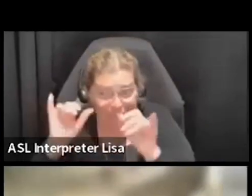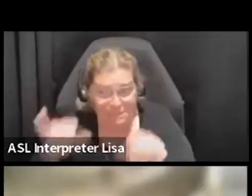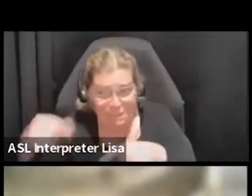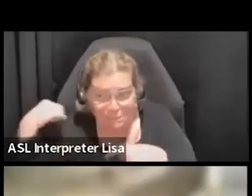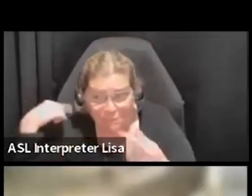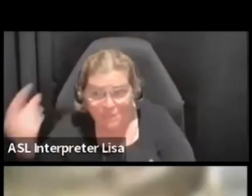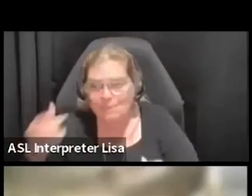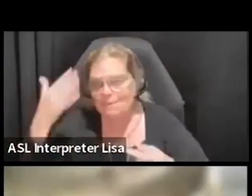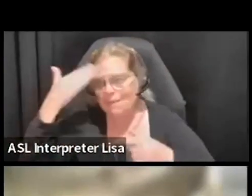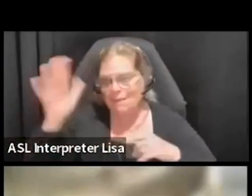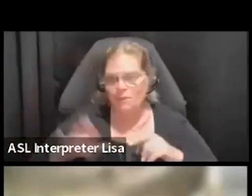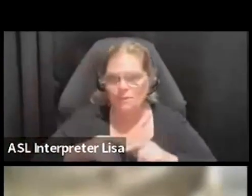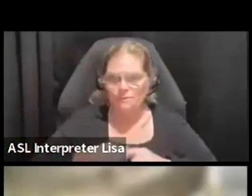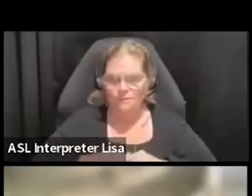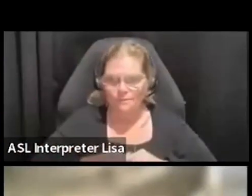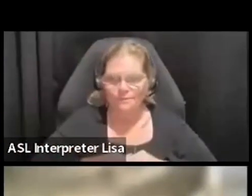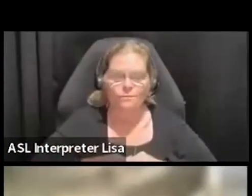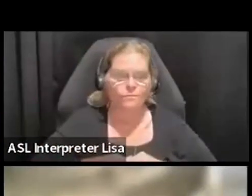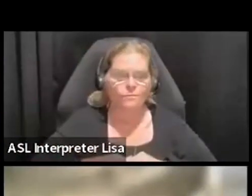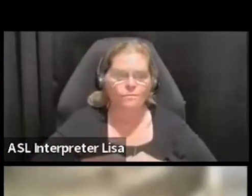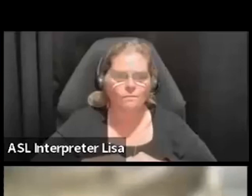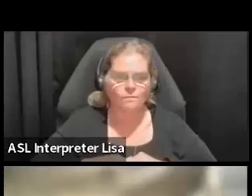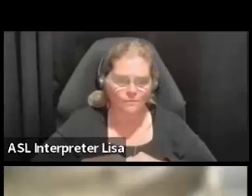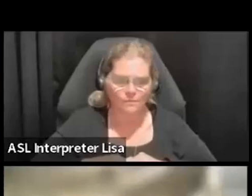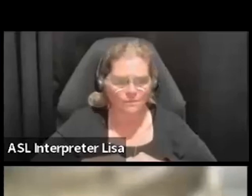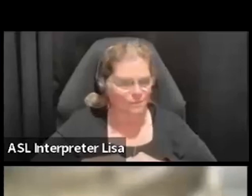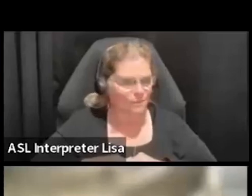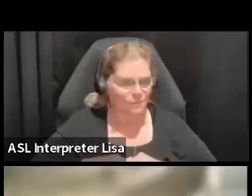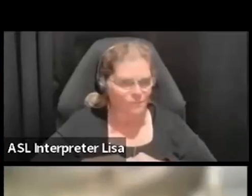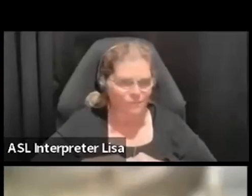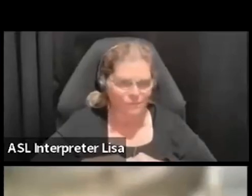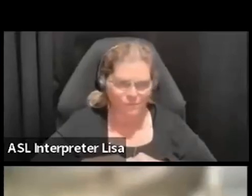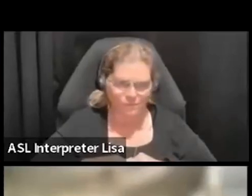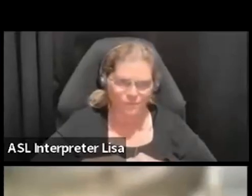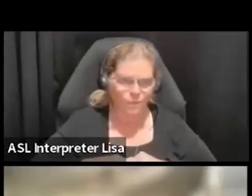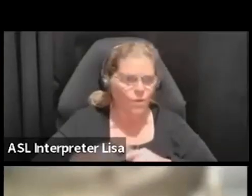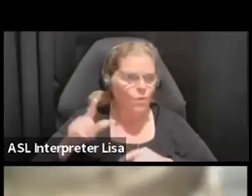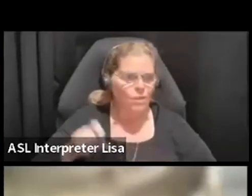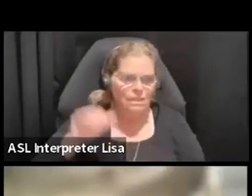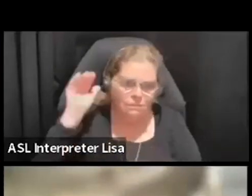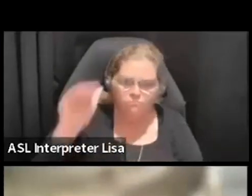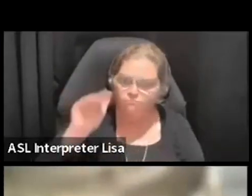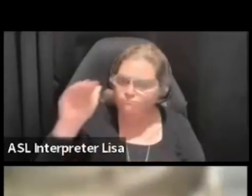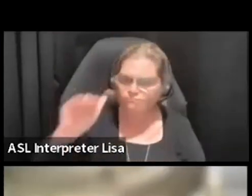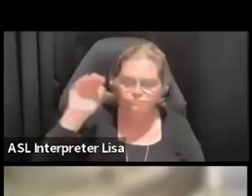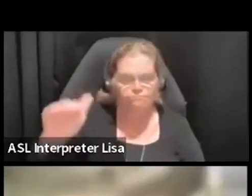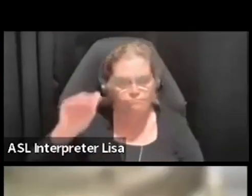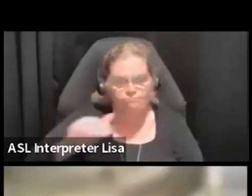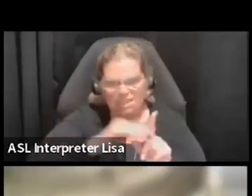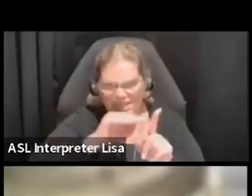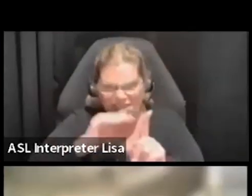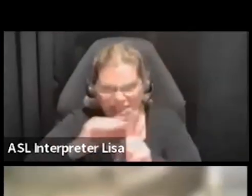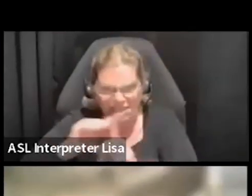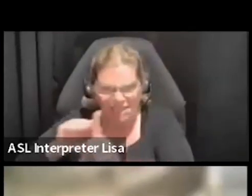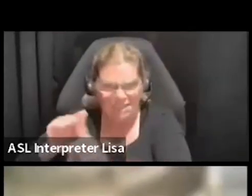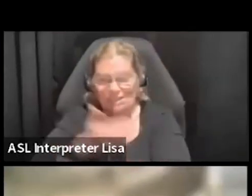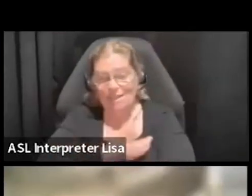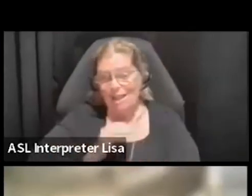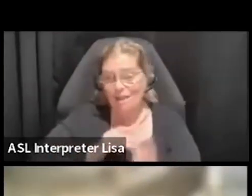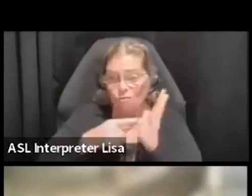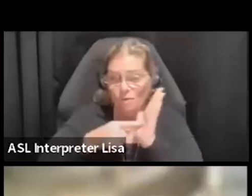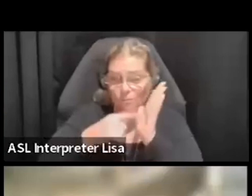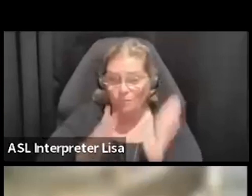nap. We have those nights in the nap. Let's get in there with our people and like have them fuss with